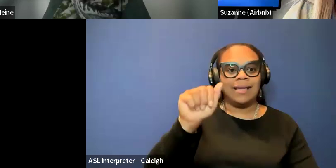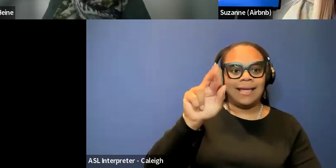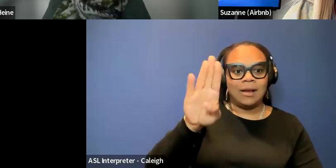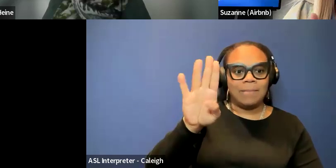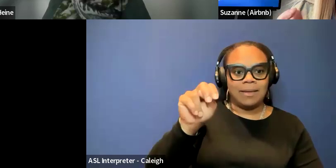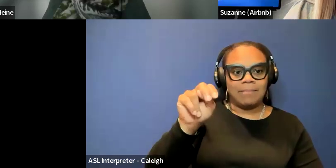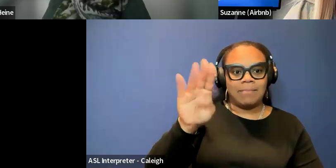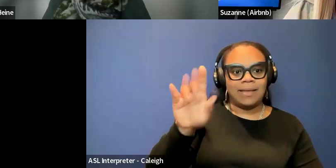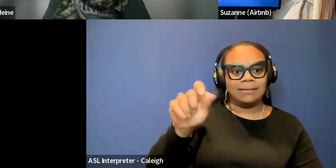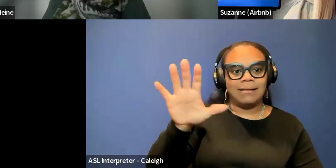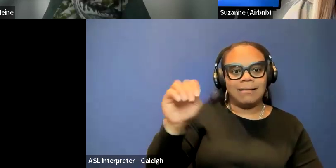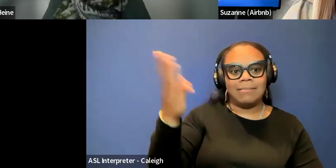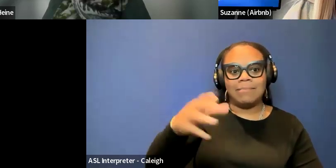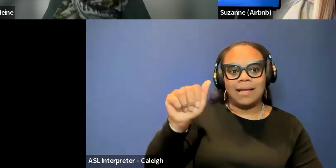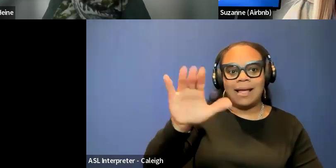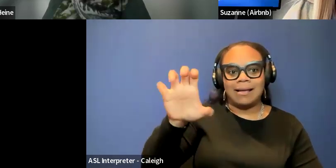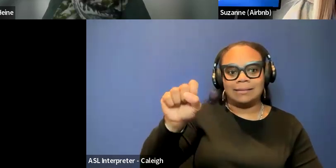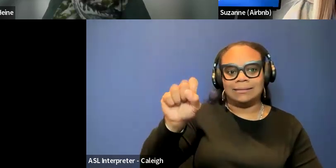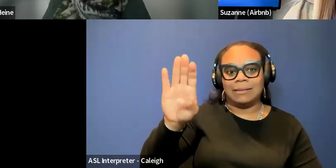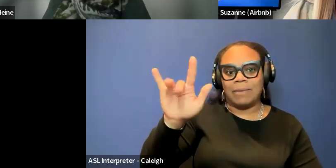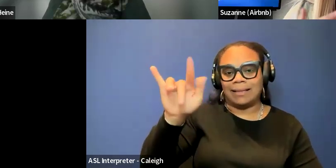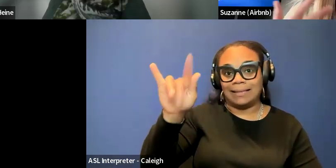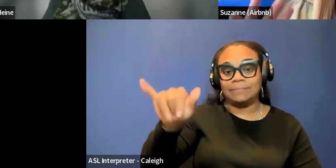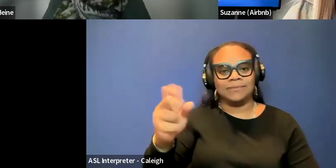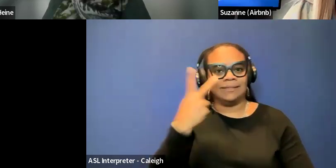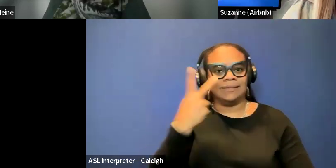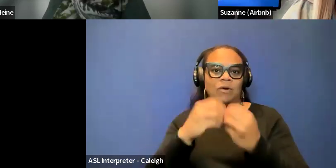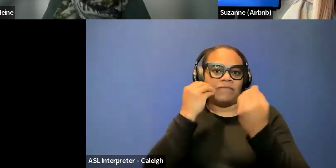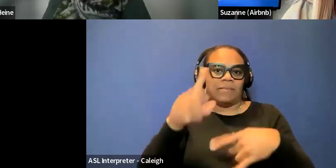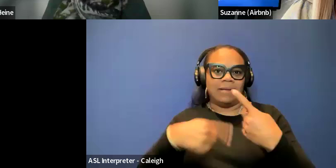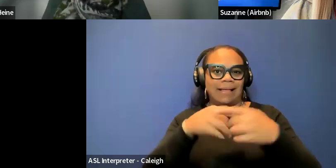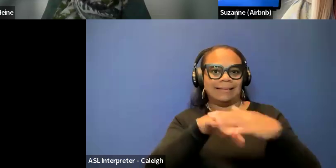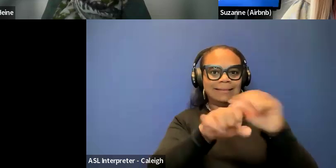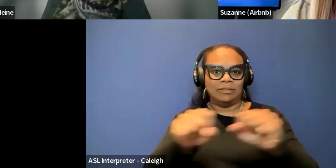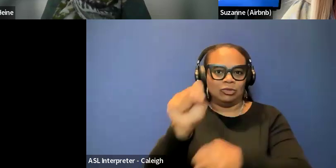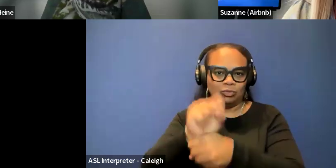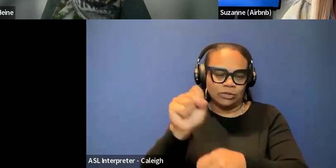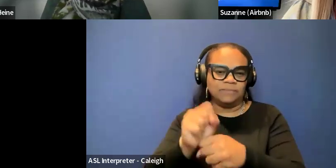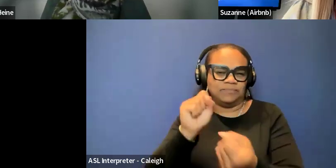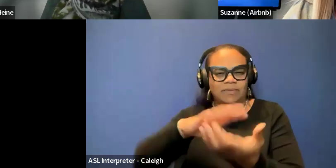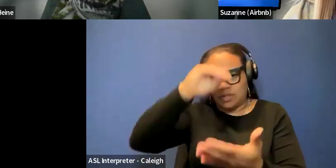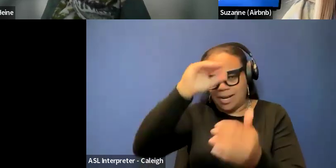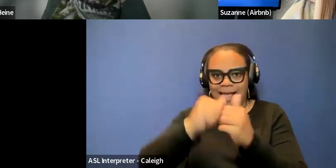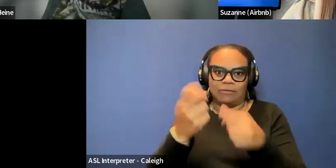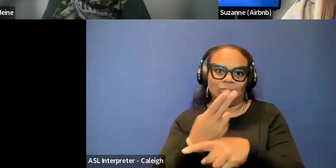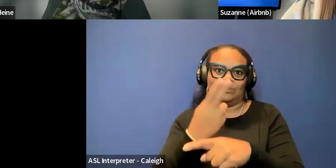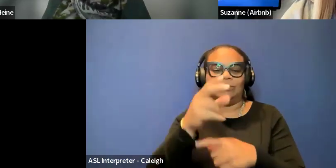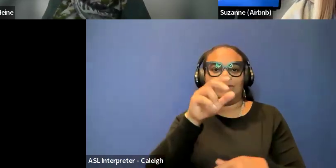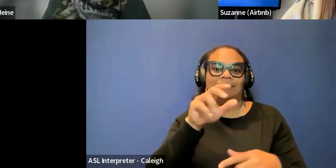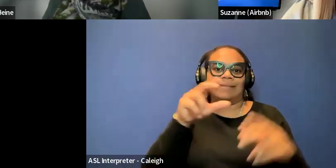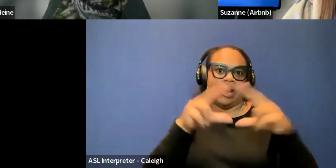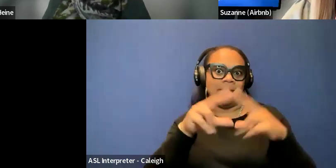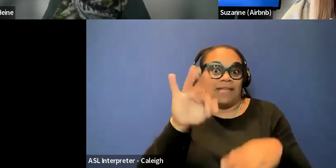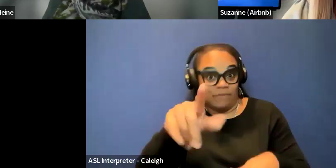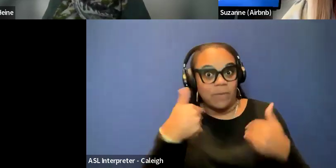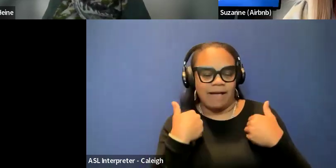airbnb.com/accessibility, you can learn a little bit more about some of our accessibility work and ways that you can use Airbnb if you have accessibility needs.